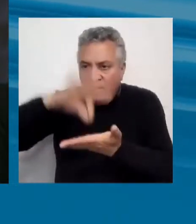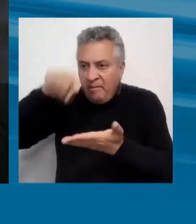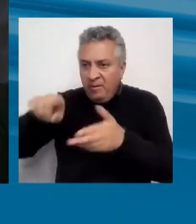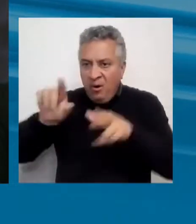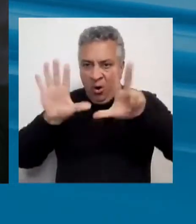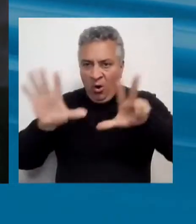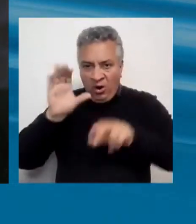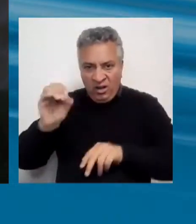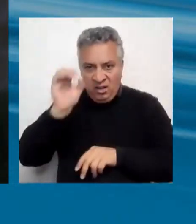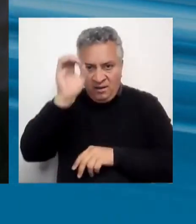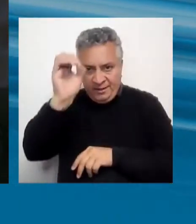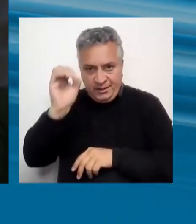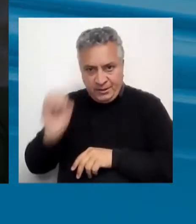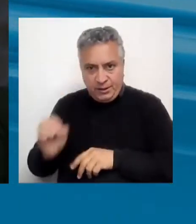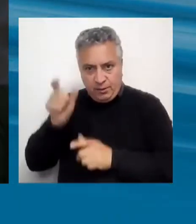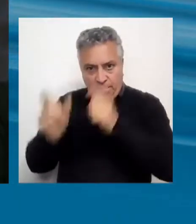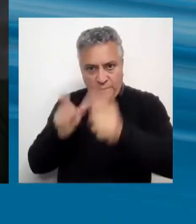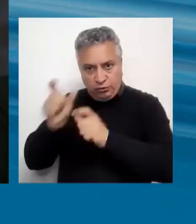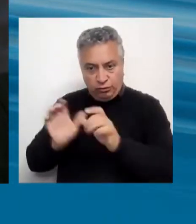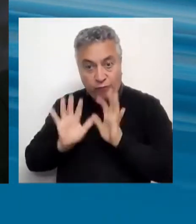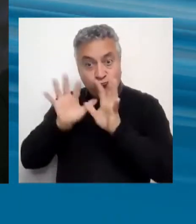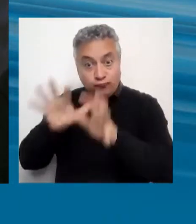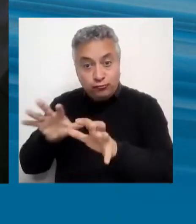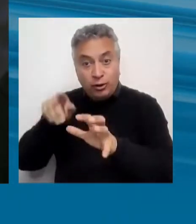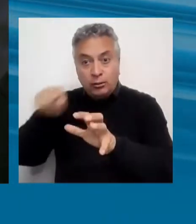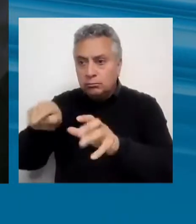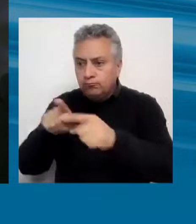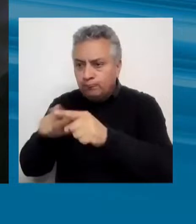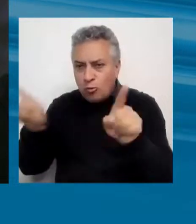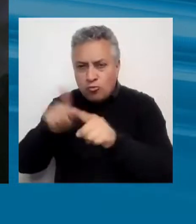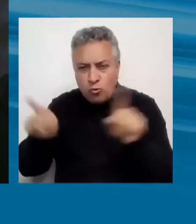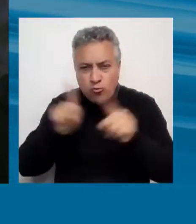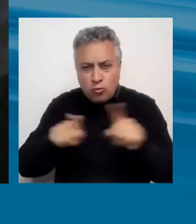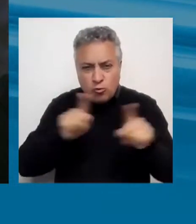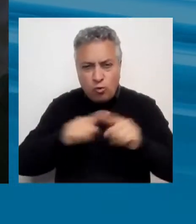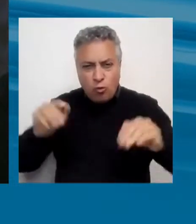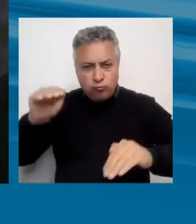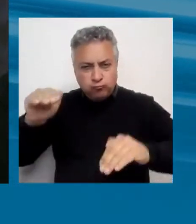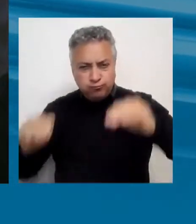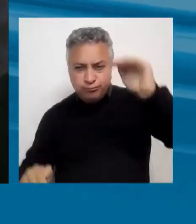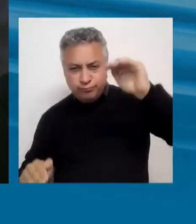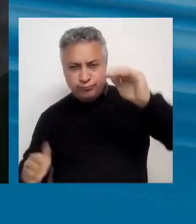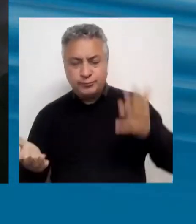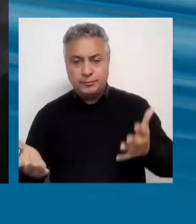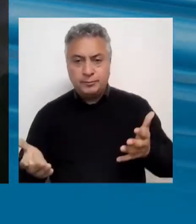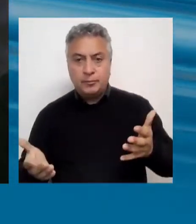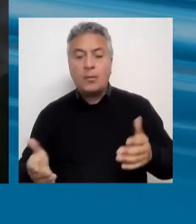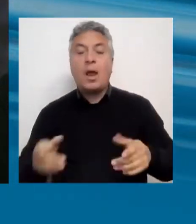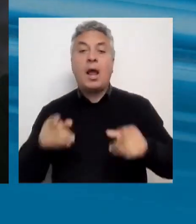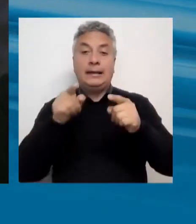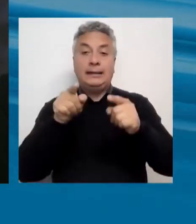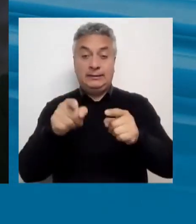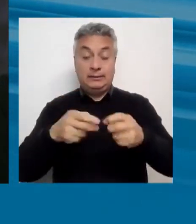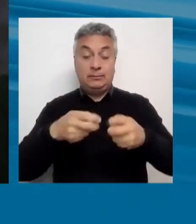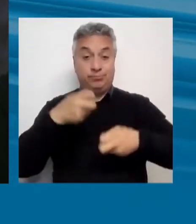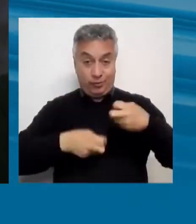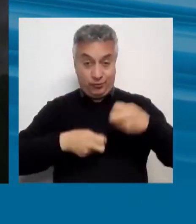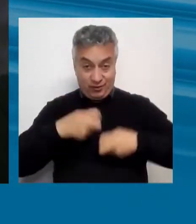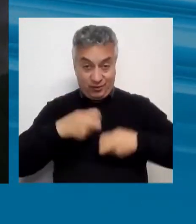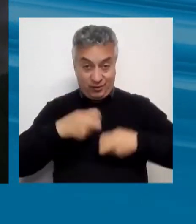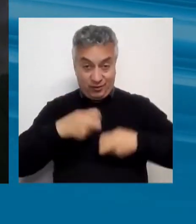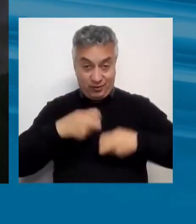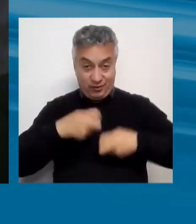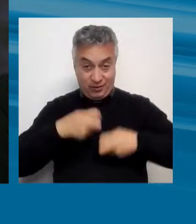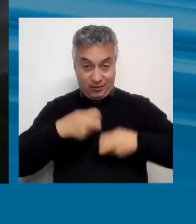where 80% of the population of our region actually lives. In order to address this problem, we have with